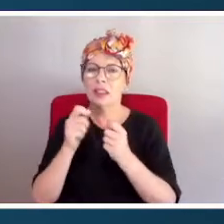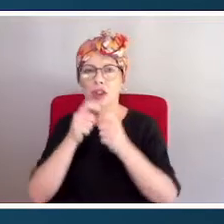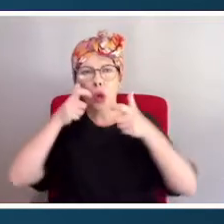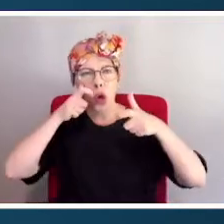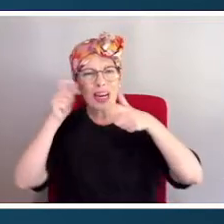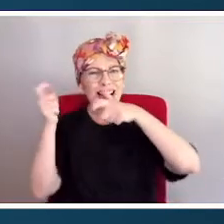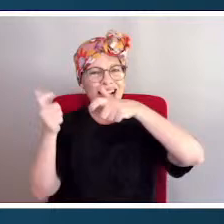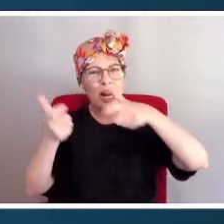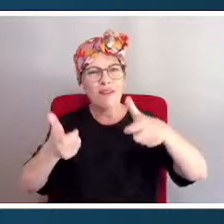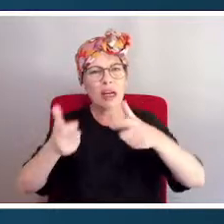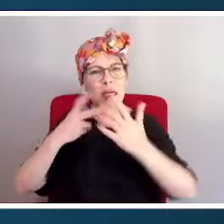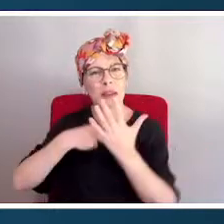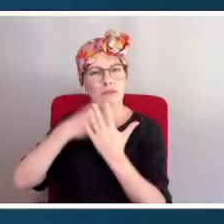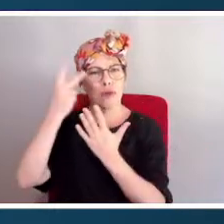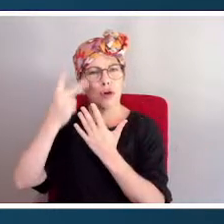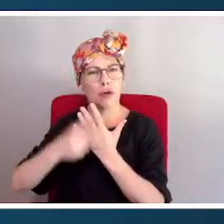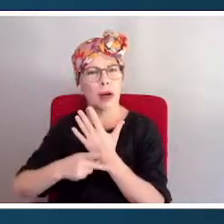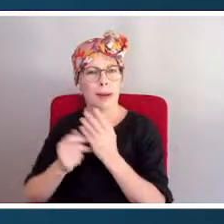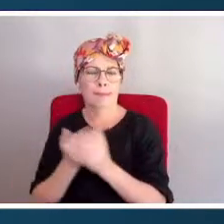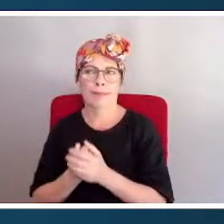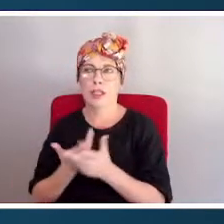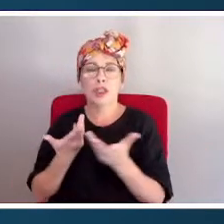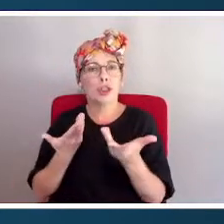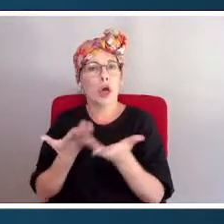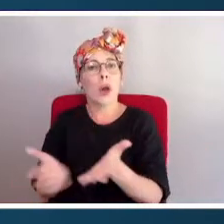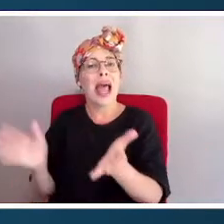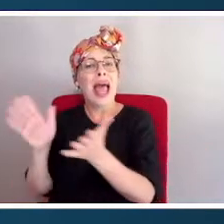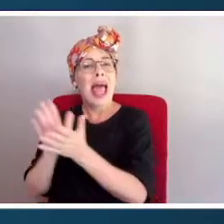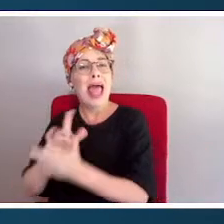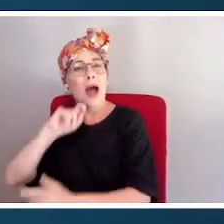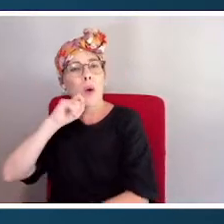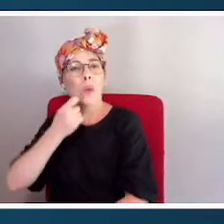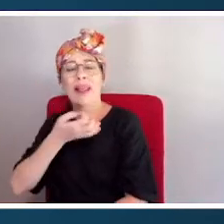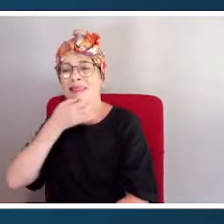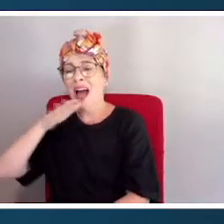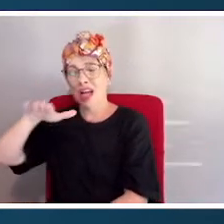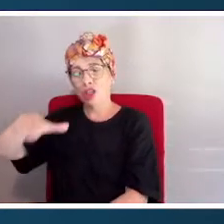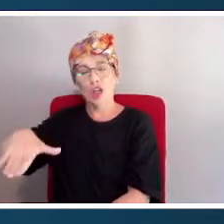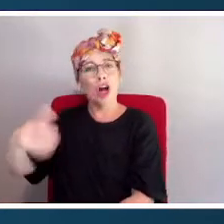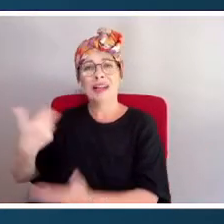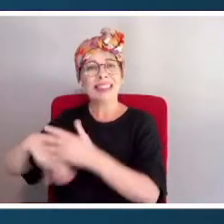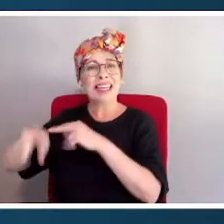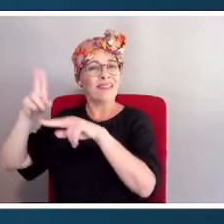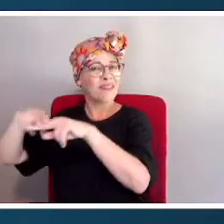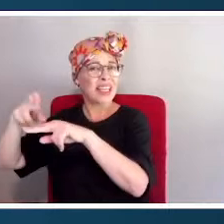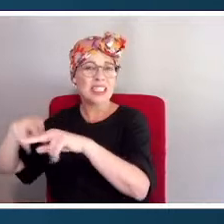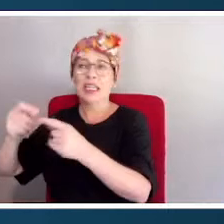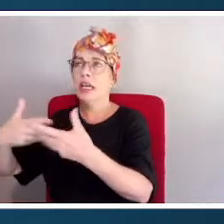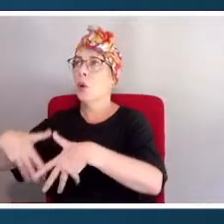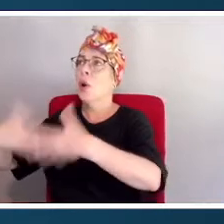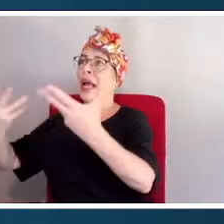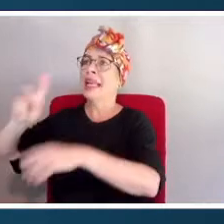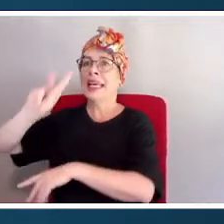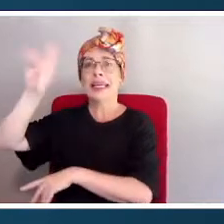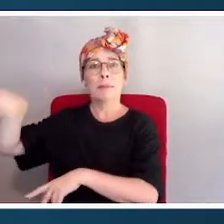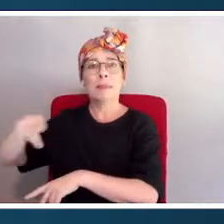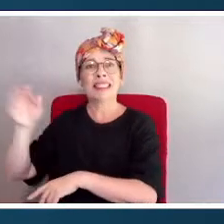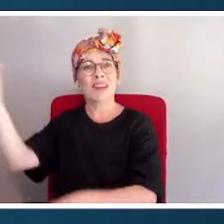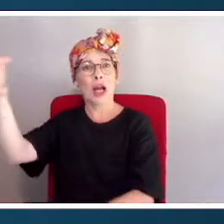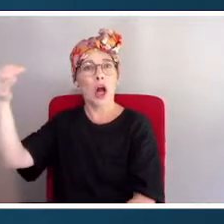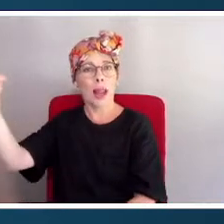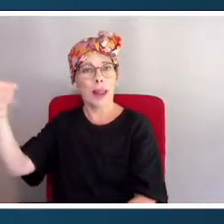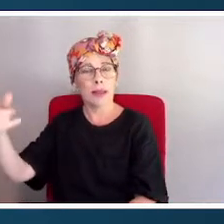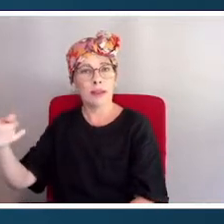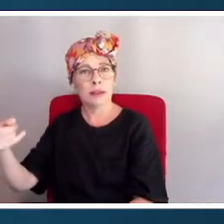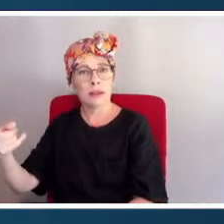How can a child in Fiji, or anywhere in the Pacific for that matter, appreciate